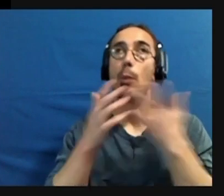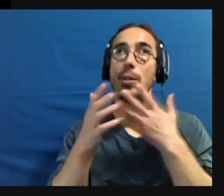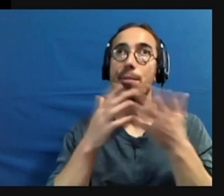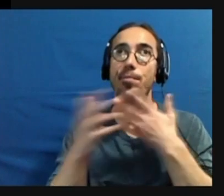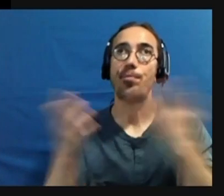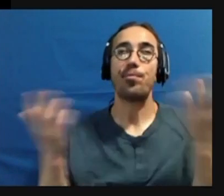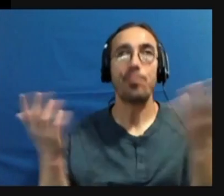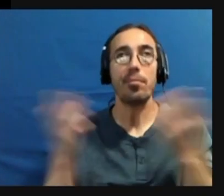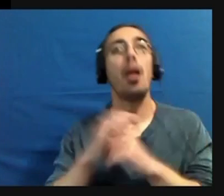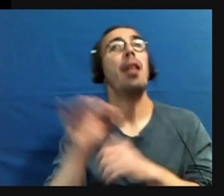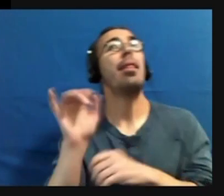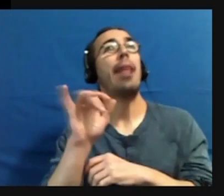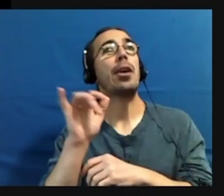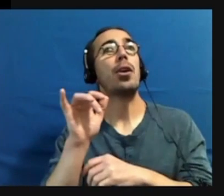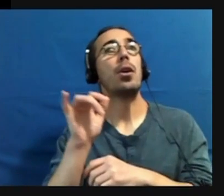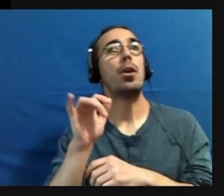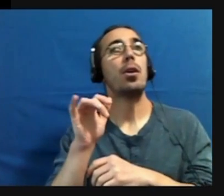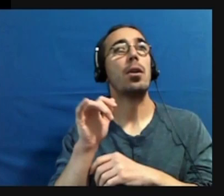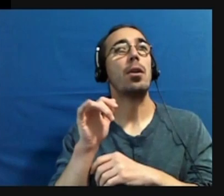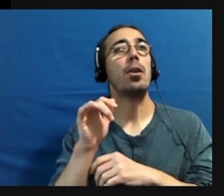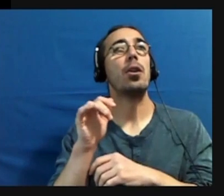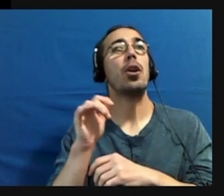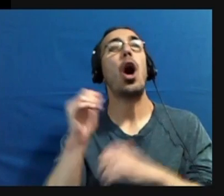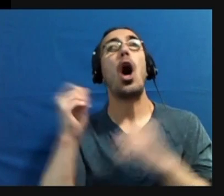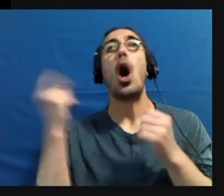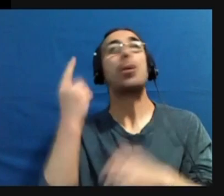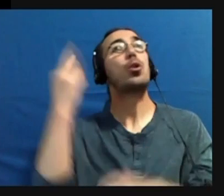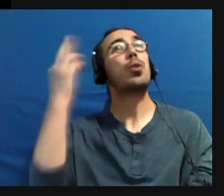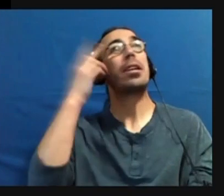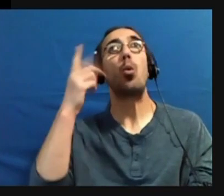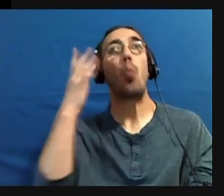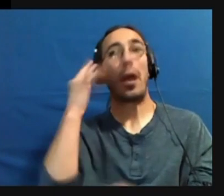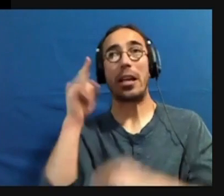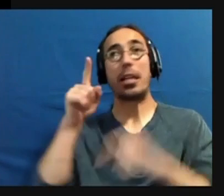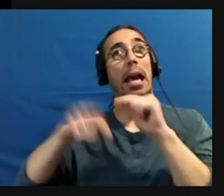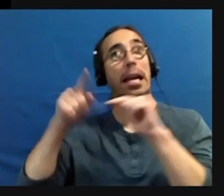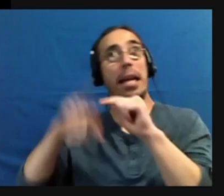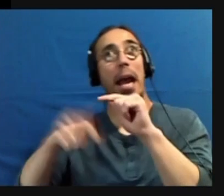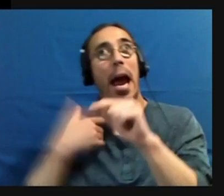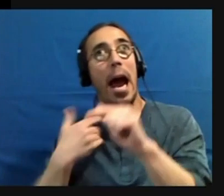Like there is always going to be reasons why you can't have it in the moment. Like if it's not